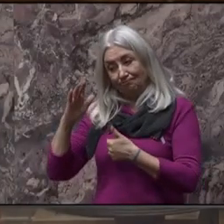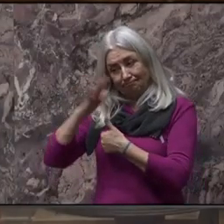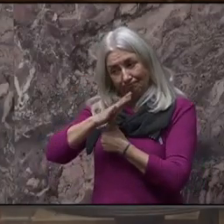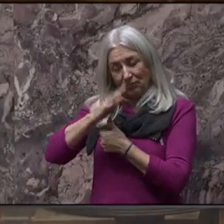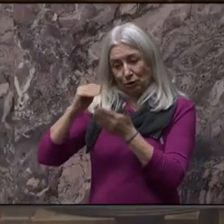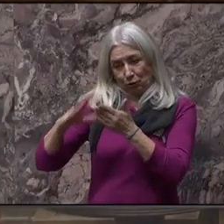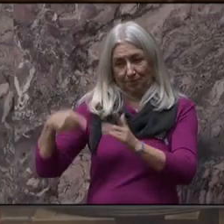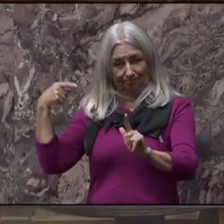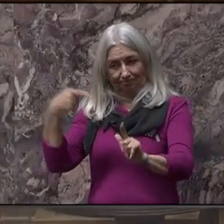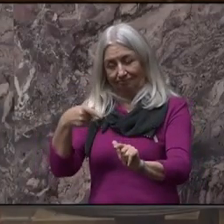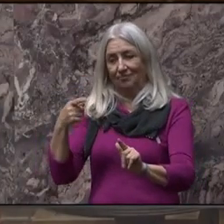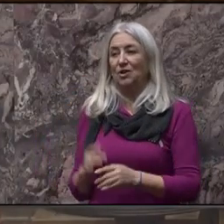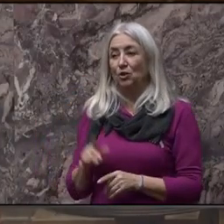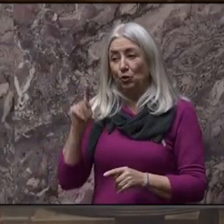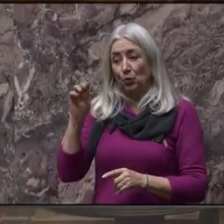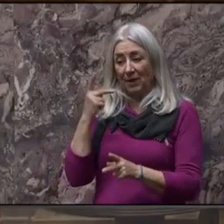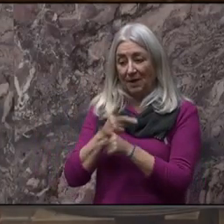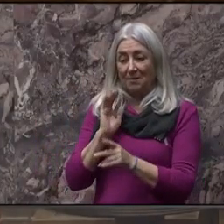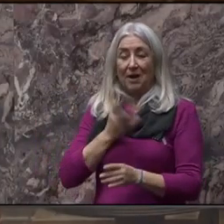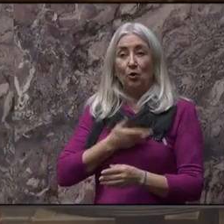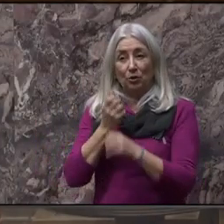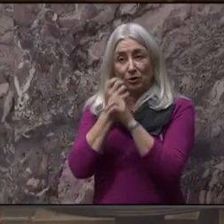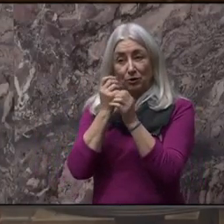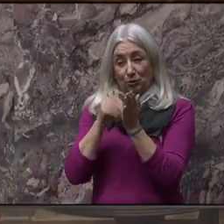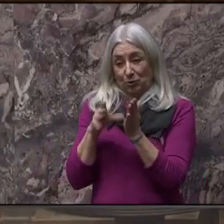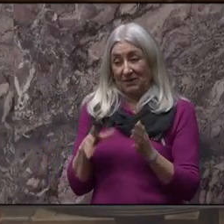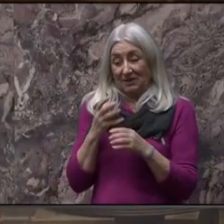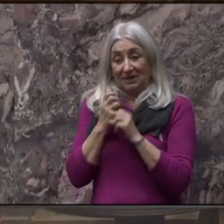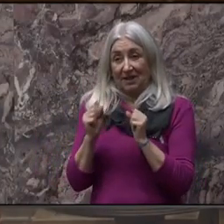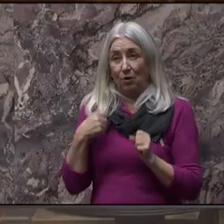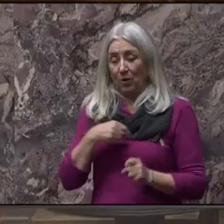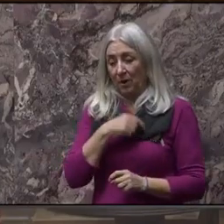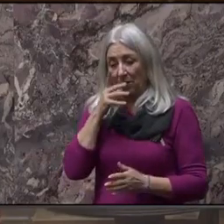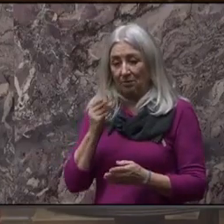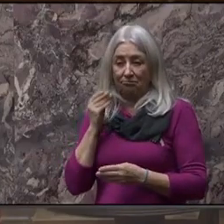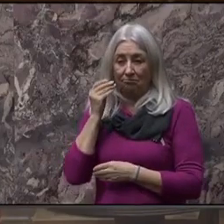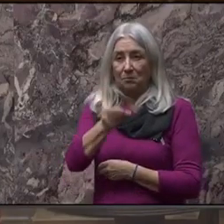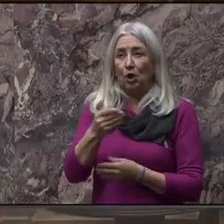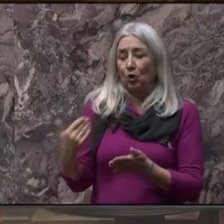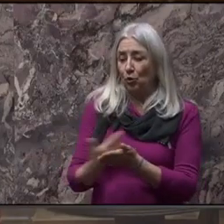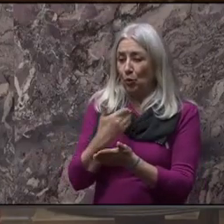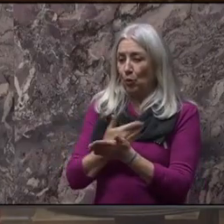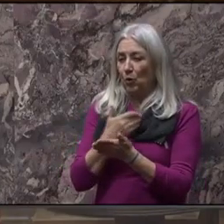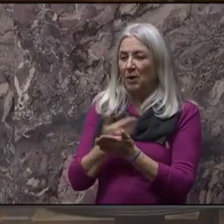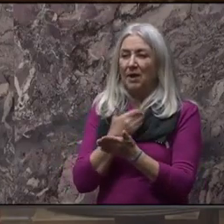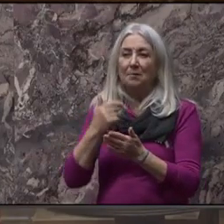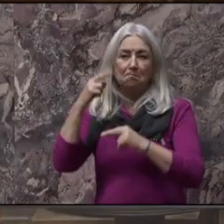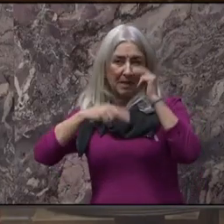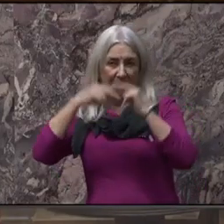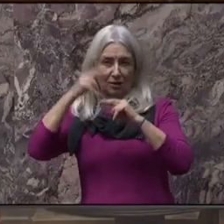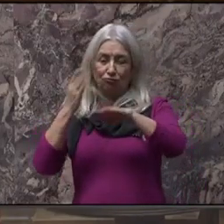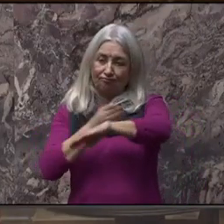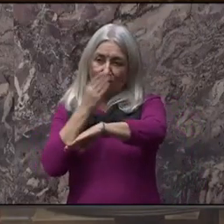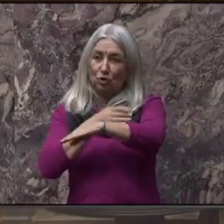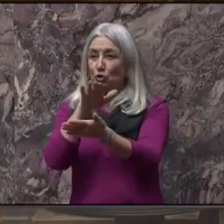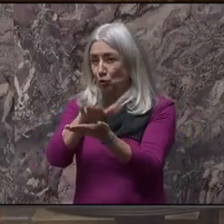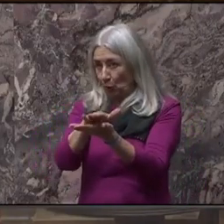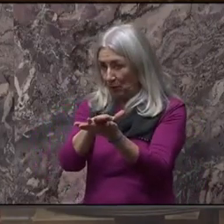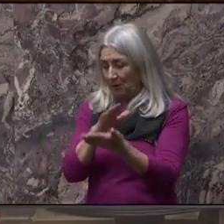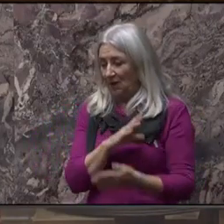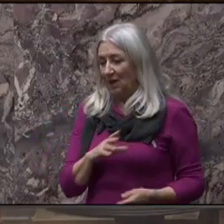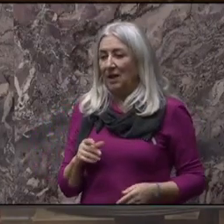To keep our students safe, your government has committed $1.7 billion in new infrastructure over the next 3 years and